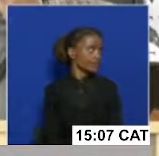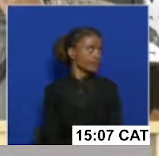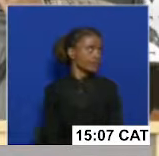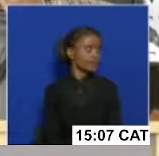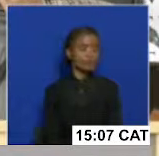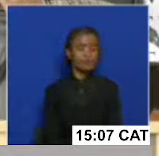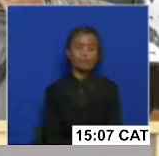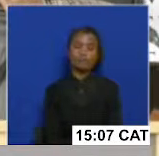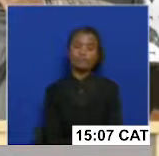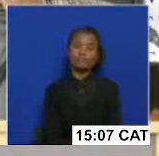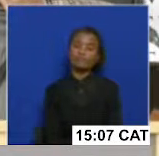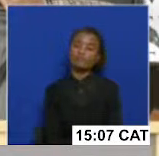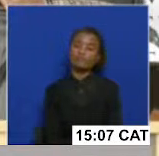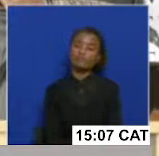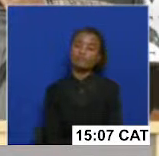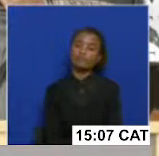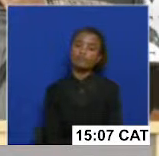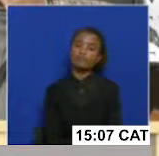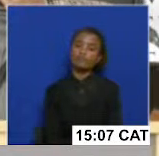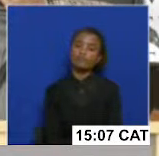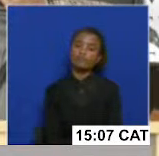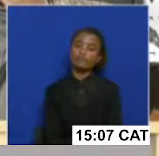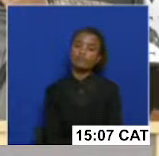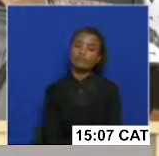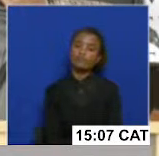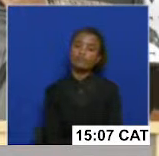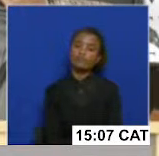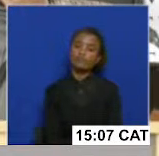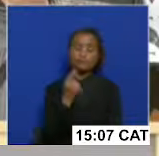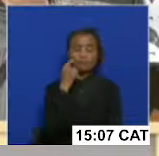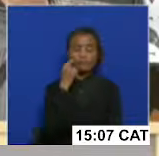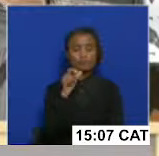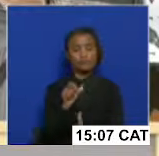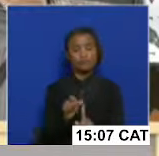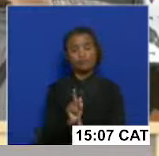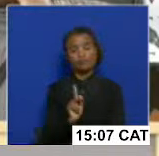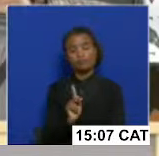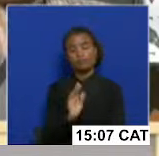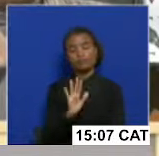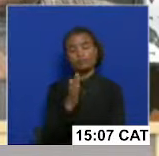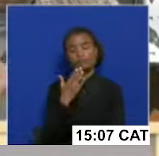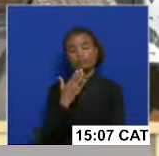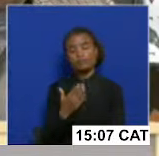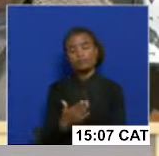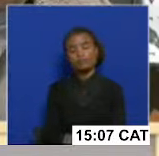Thank you very much, Witness K. You are